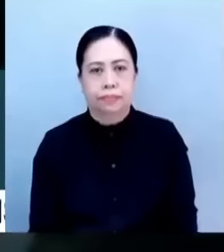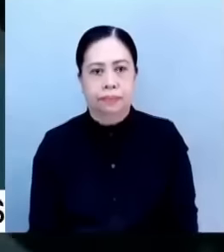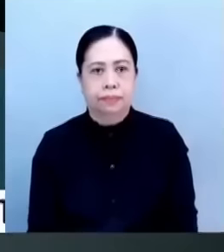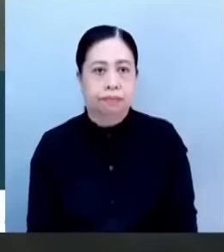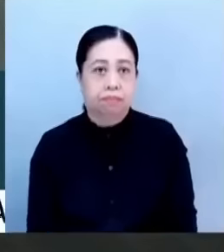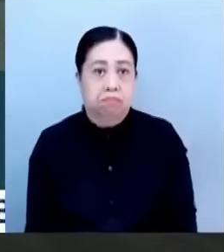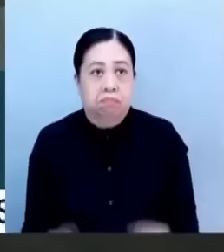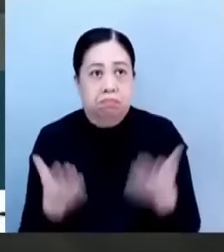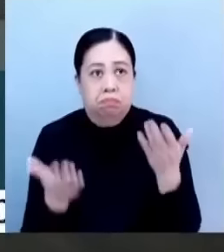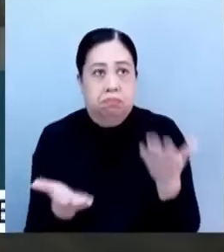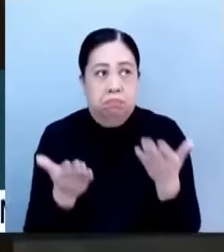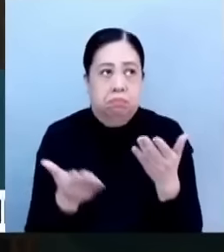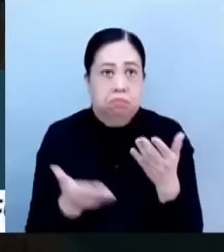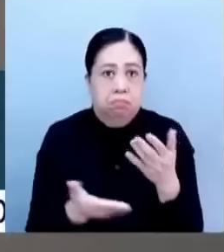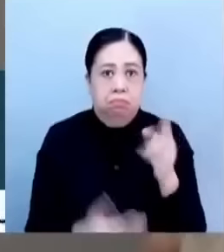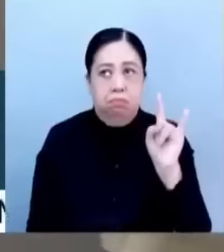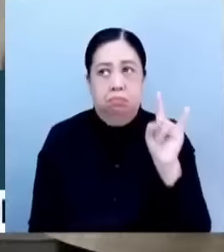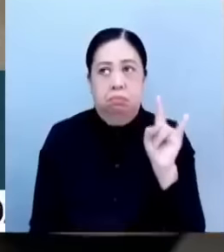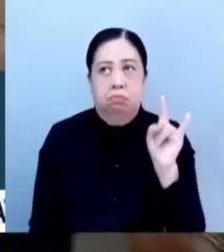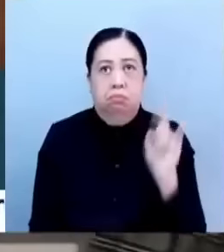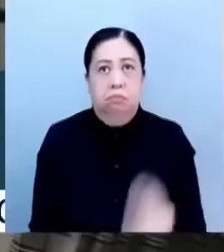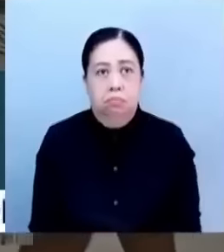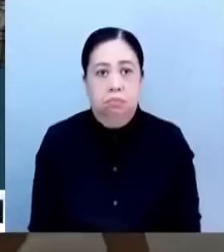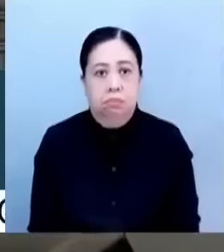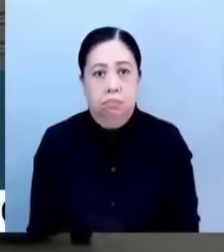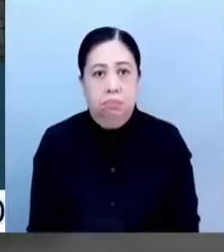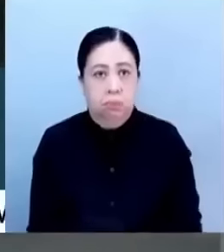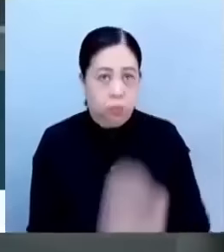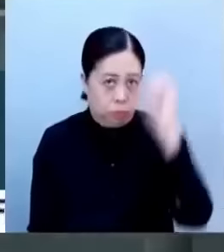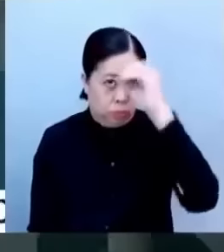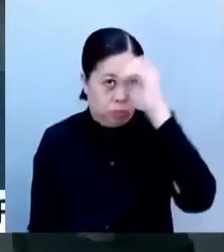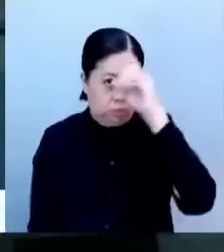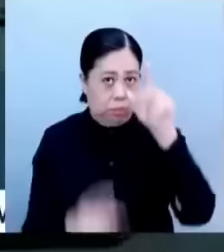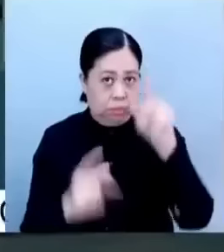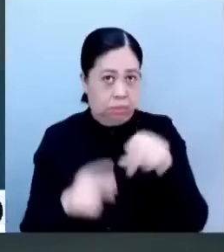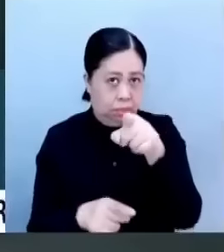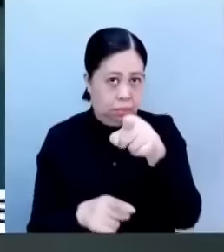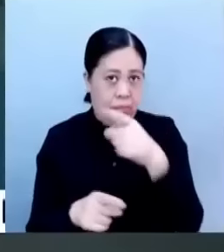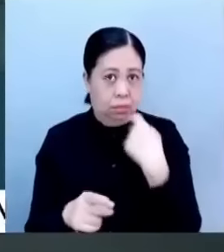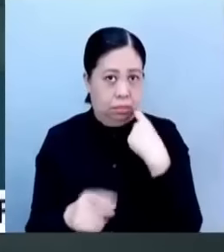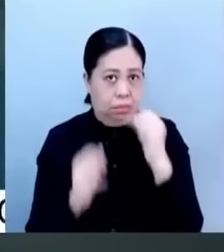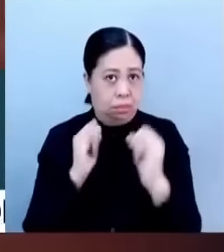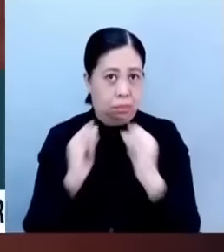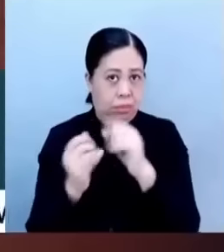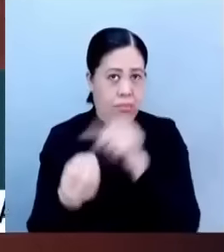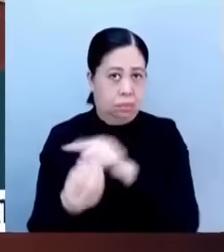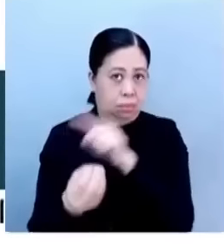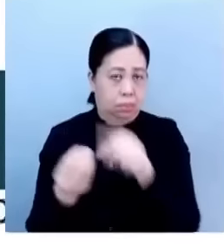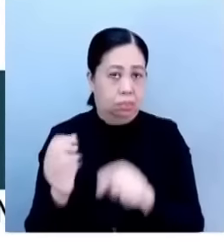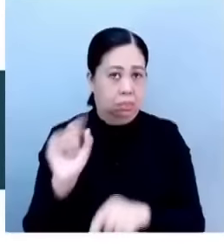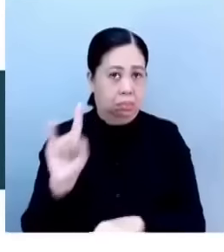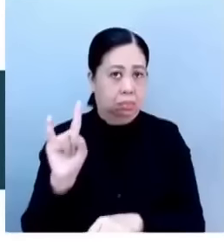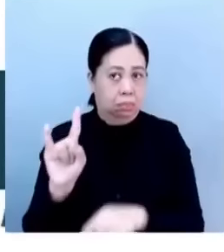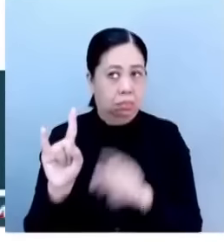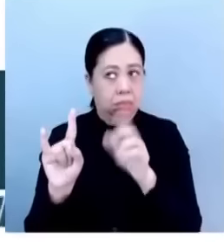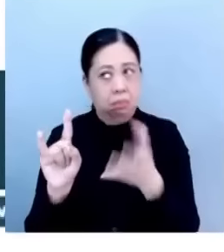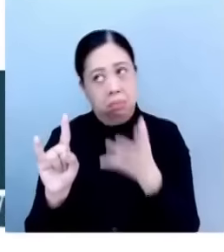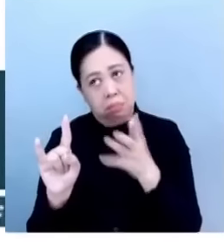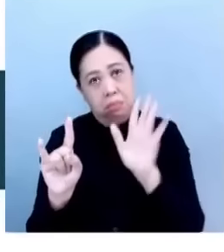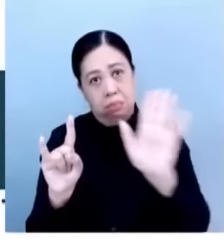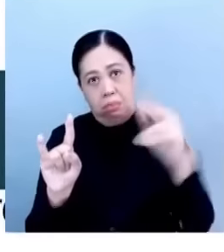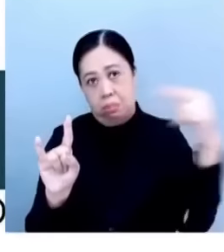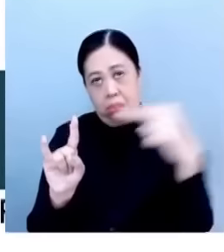Probably the ad, as the opinion of the person who criticized the ad, probably the ad did not